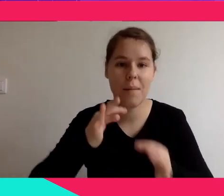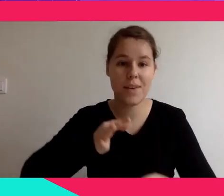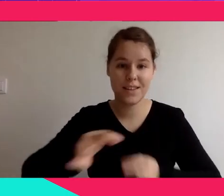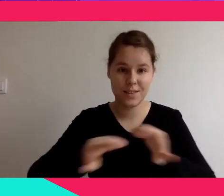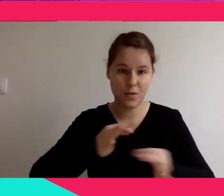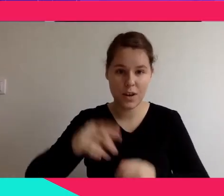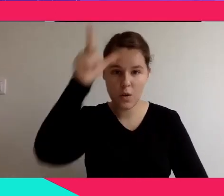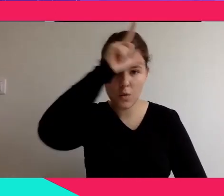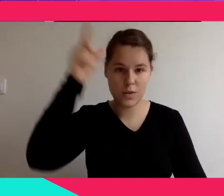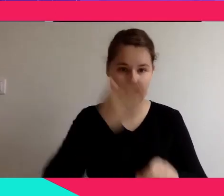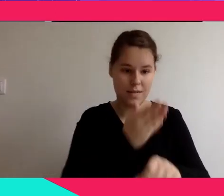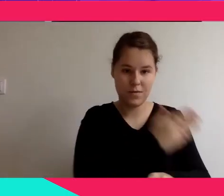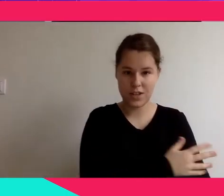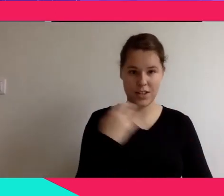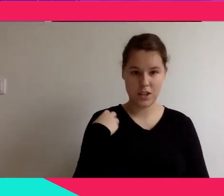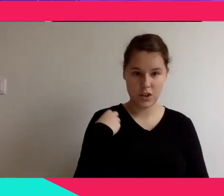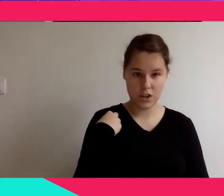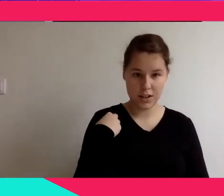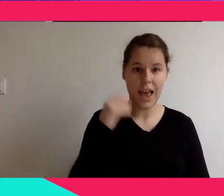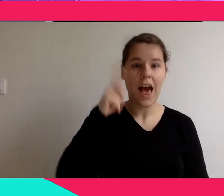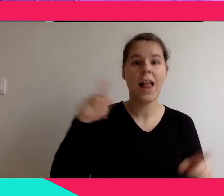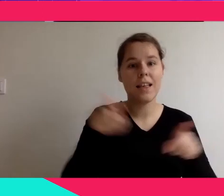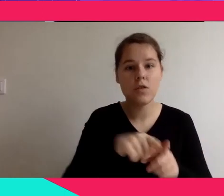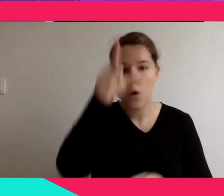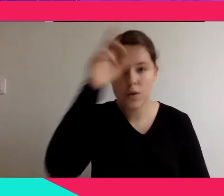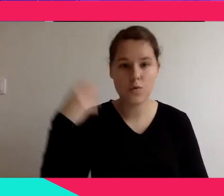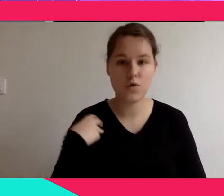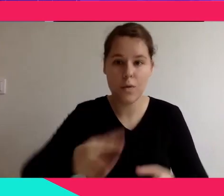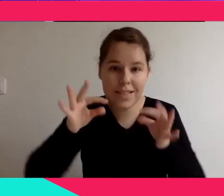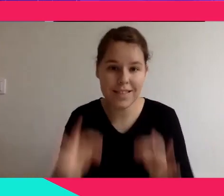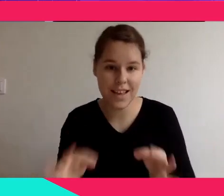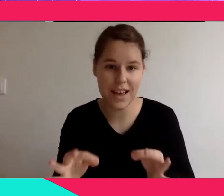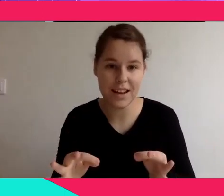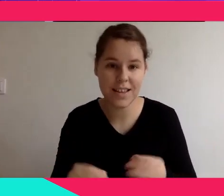art, then we have something very unique to offer.